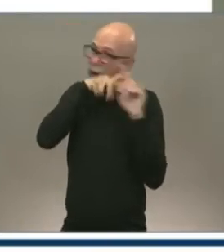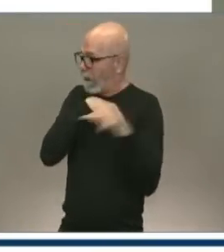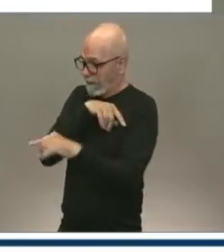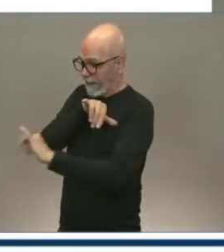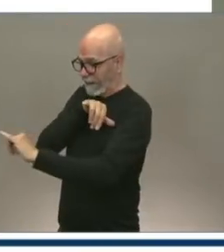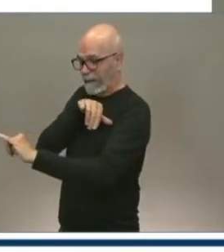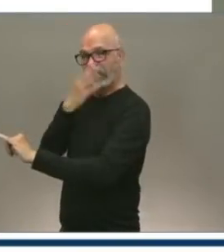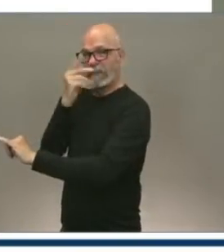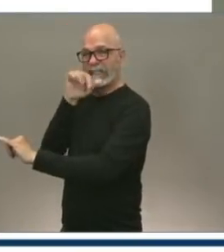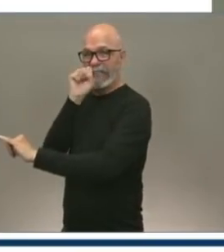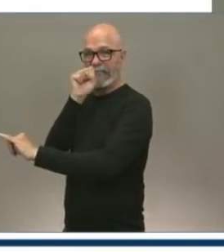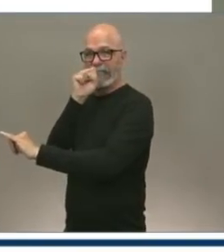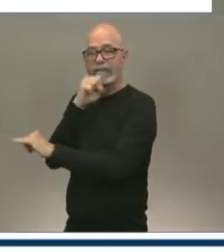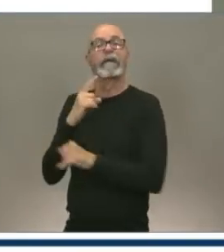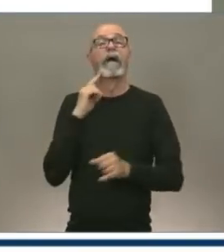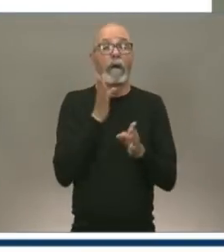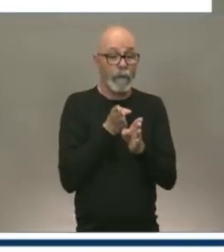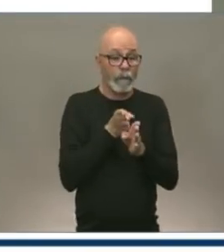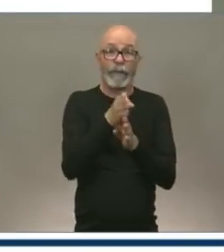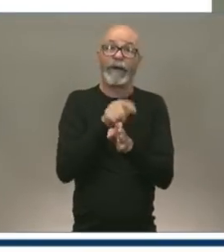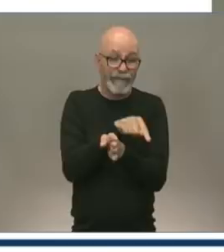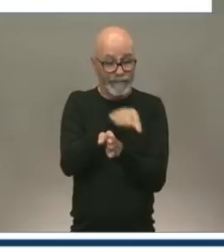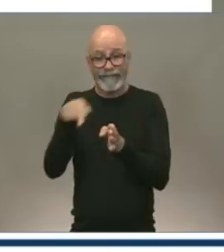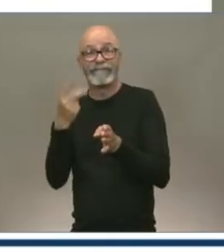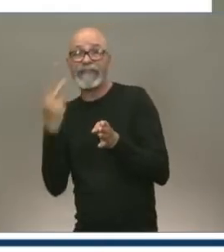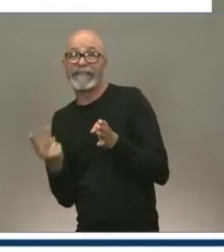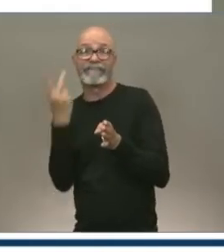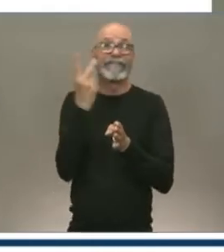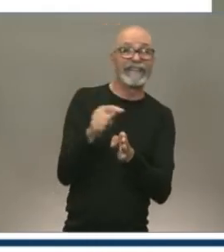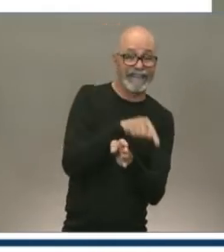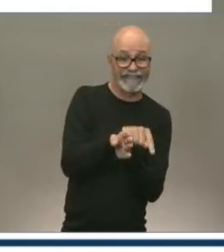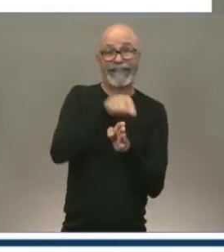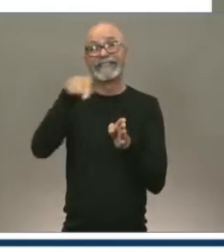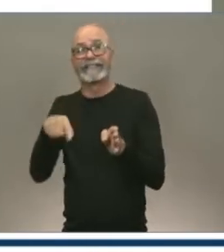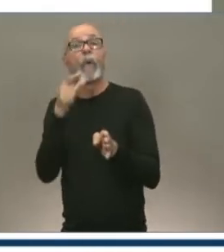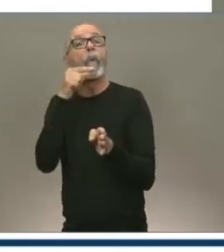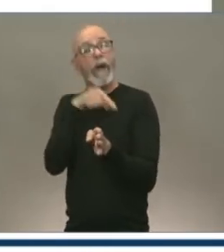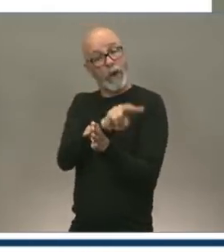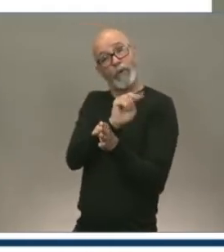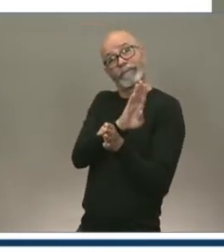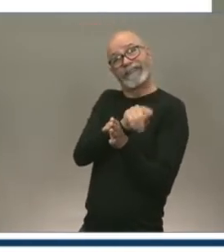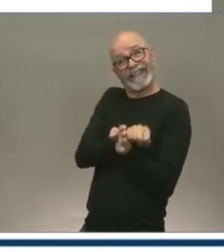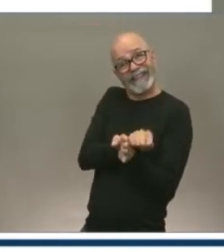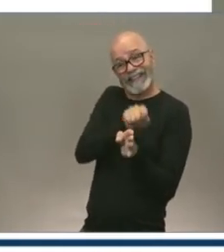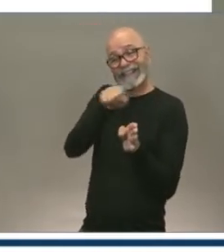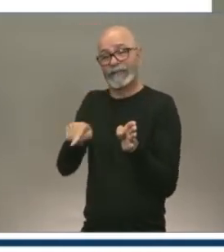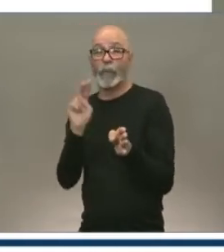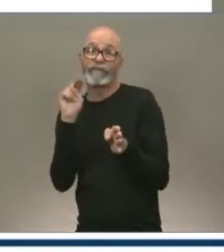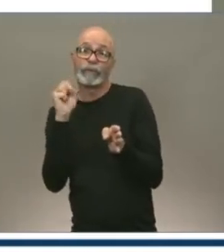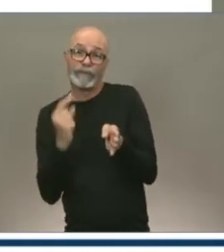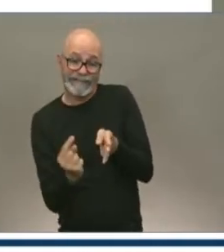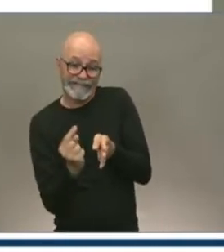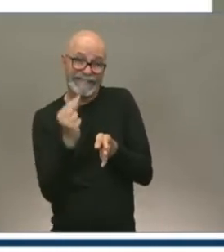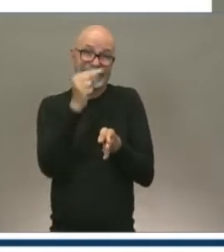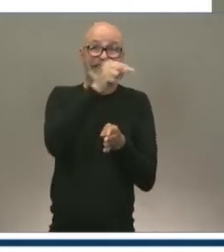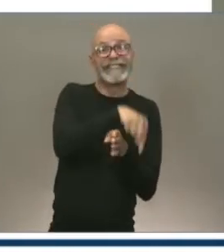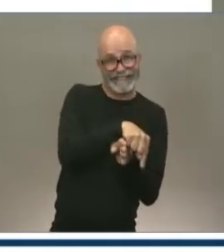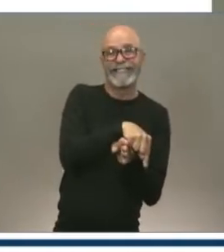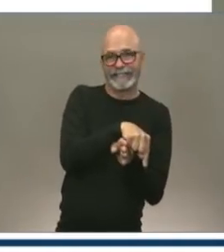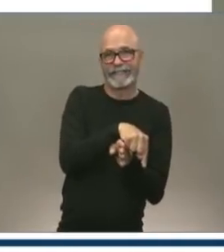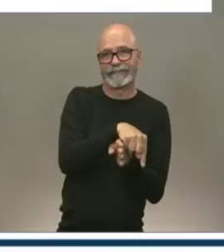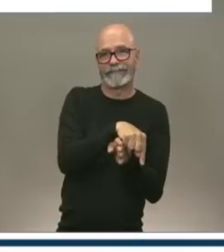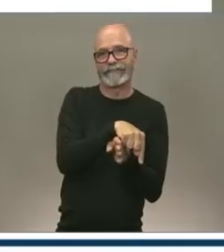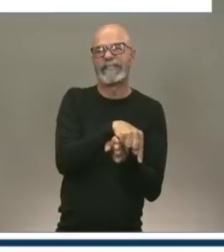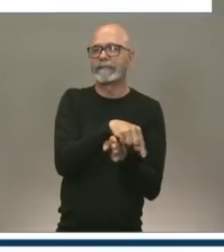border controls and the accommodations for those who cross the Nova Scotia-New Brunswick land border on a regular, sometimes